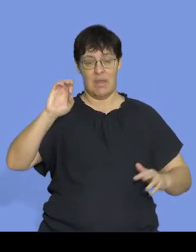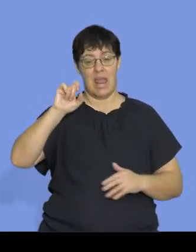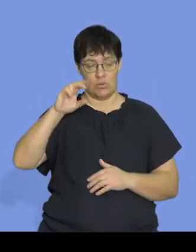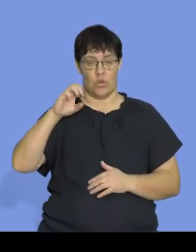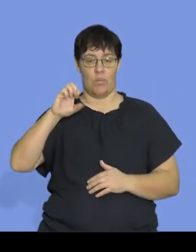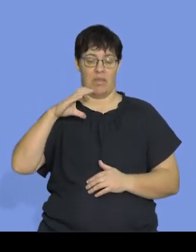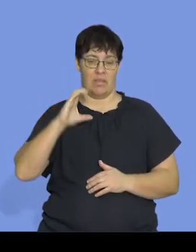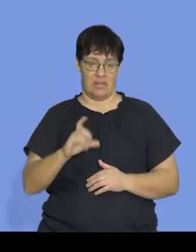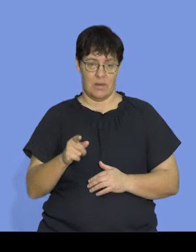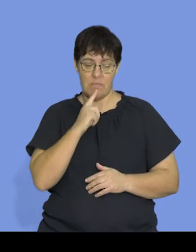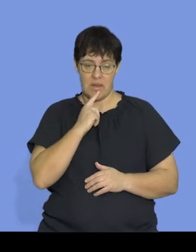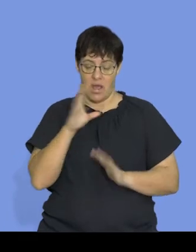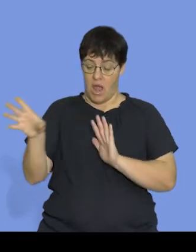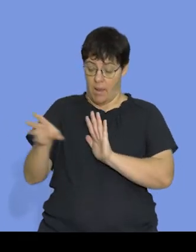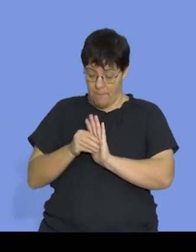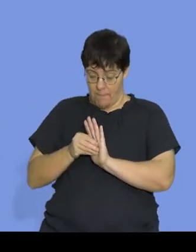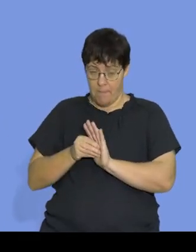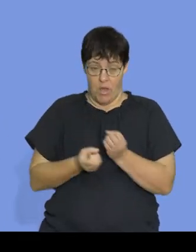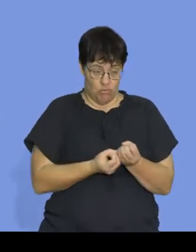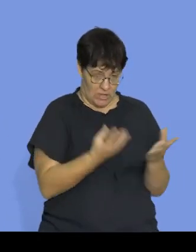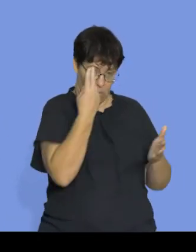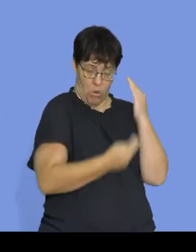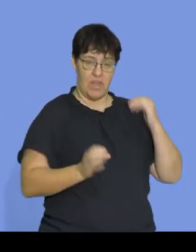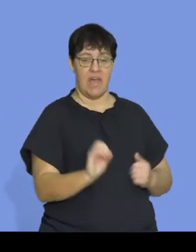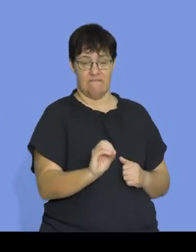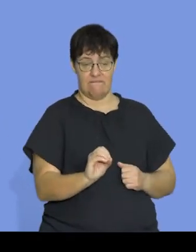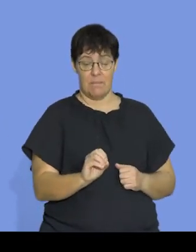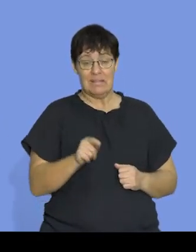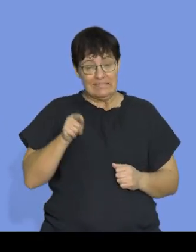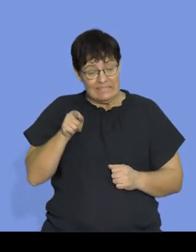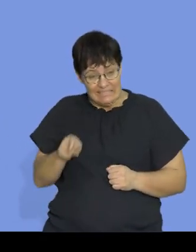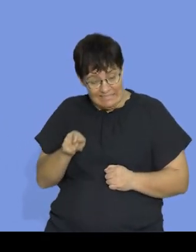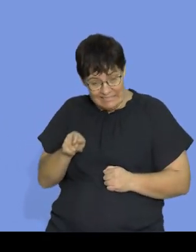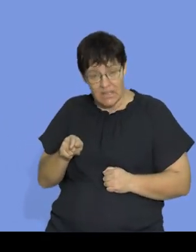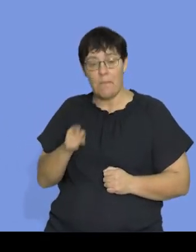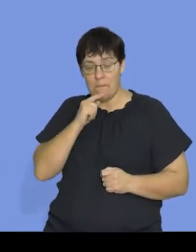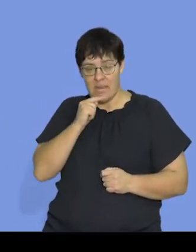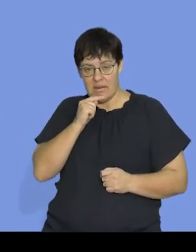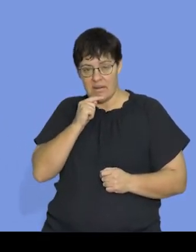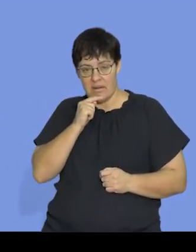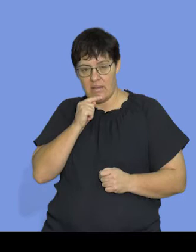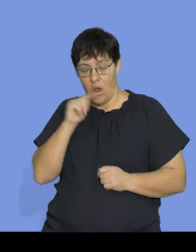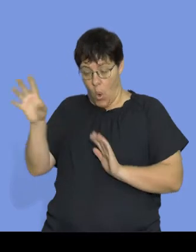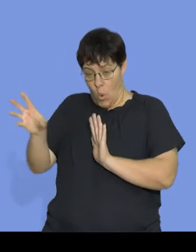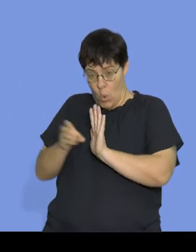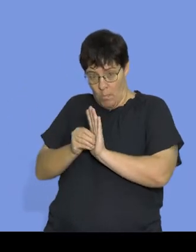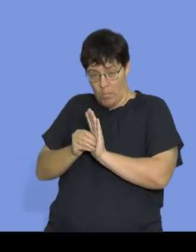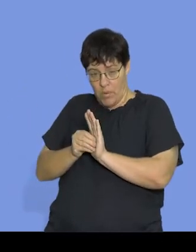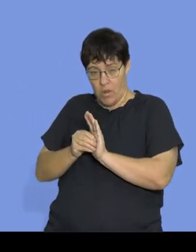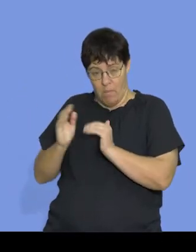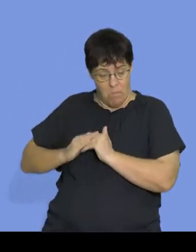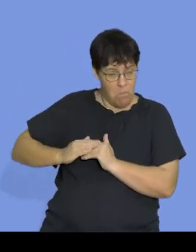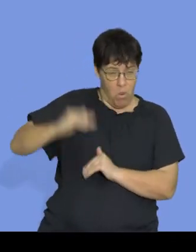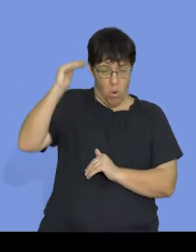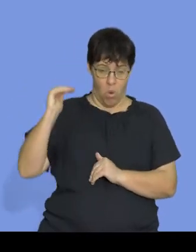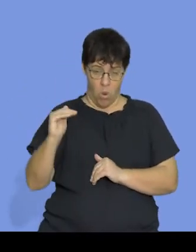there is both absorption and release of energy, but in an endothermic reaction, more will actually be absorbed in comparison to what